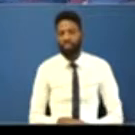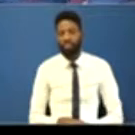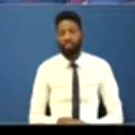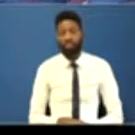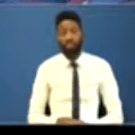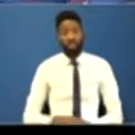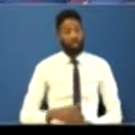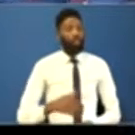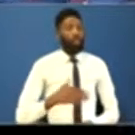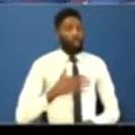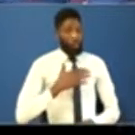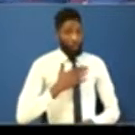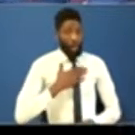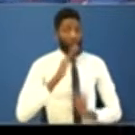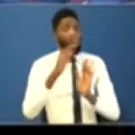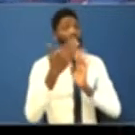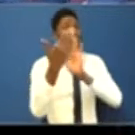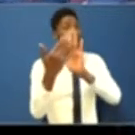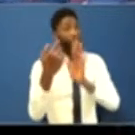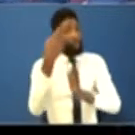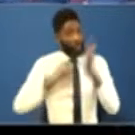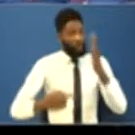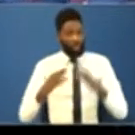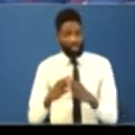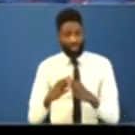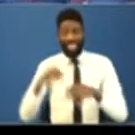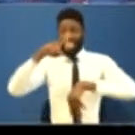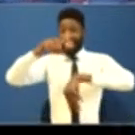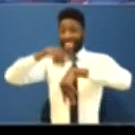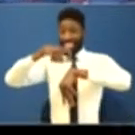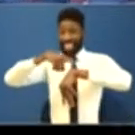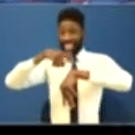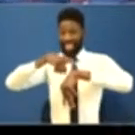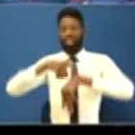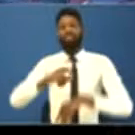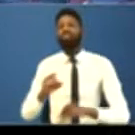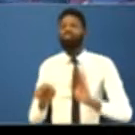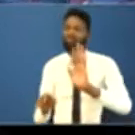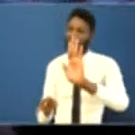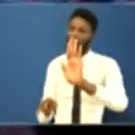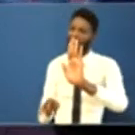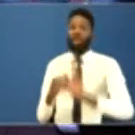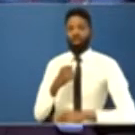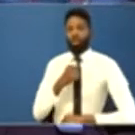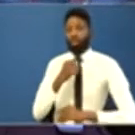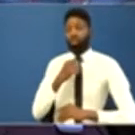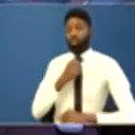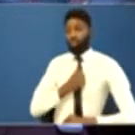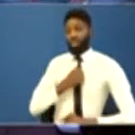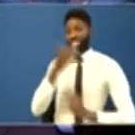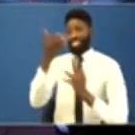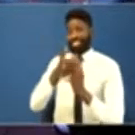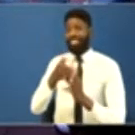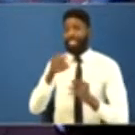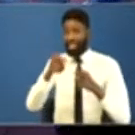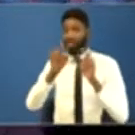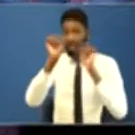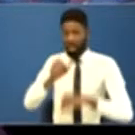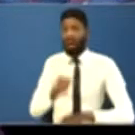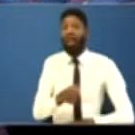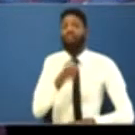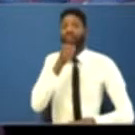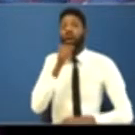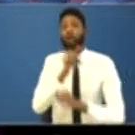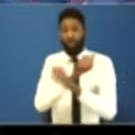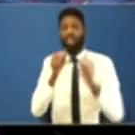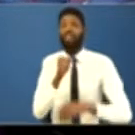my approach is that um when i get just just sorry yeah you can adjust your microphone